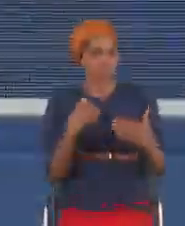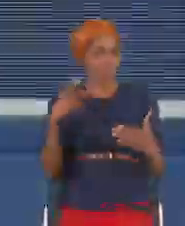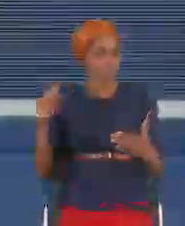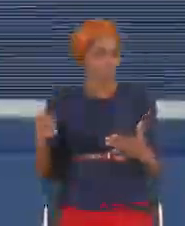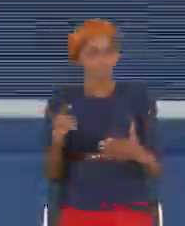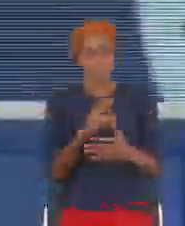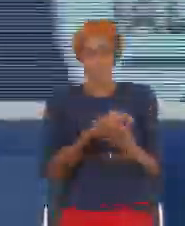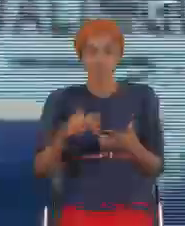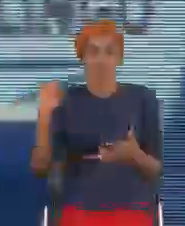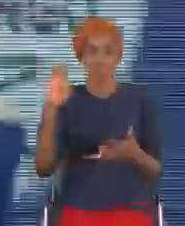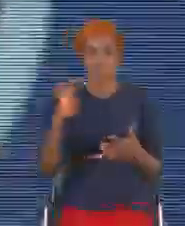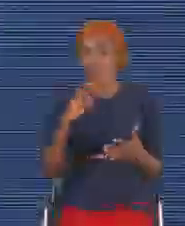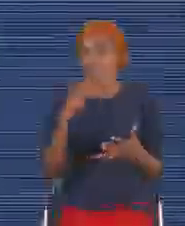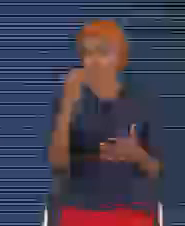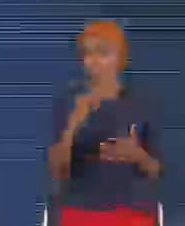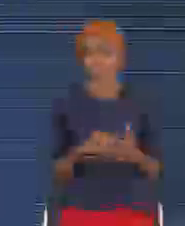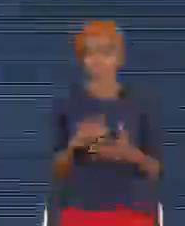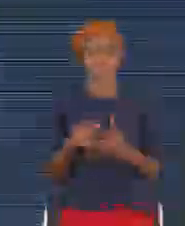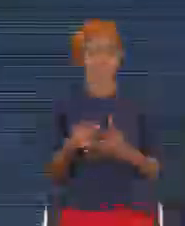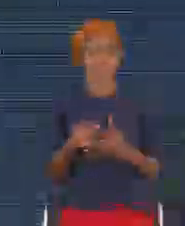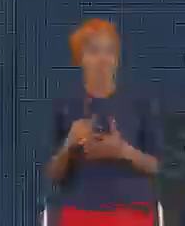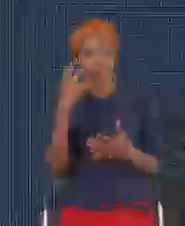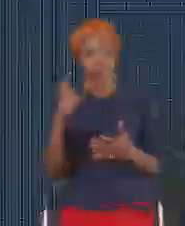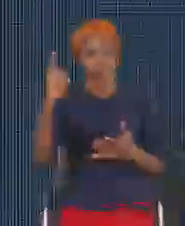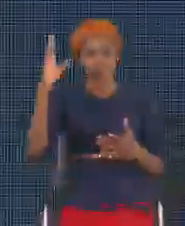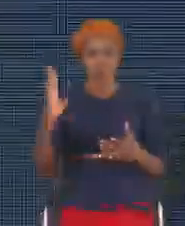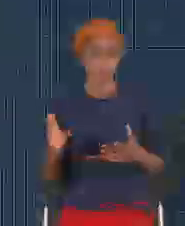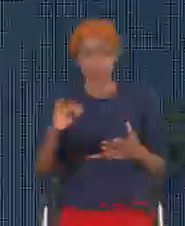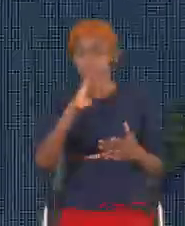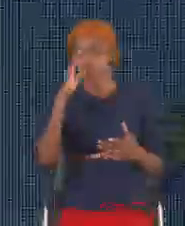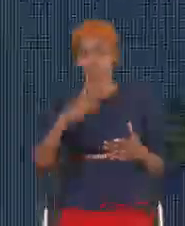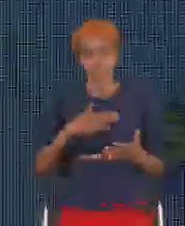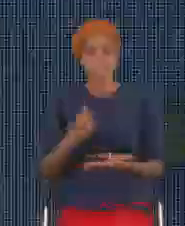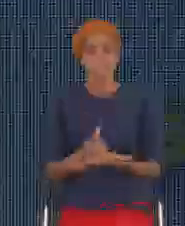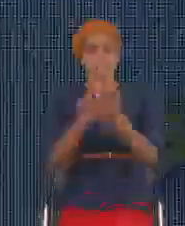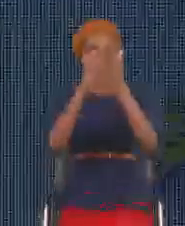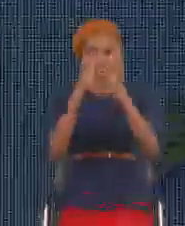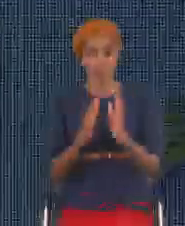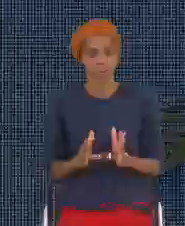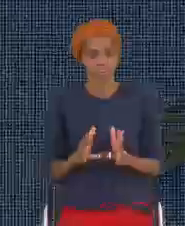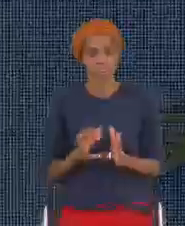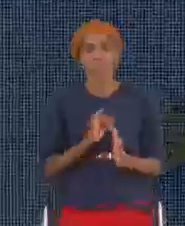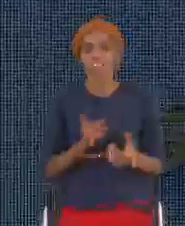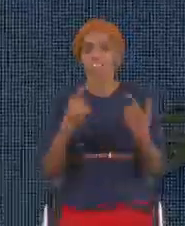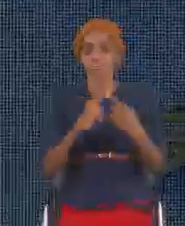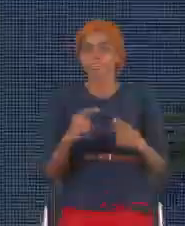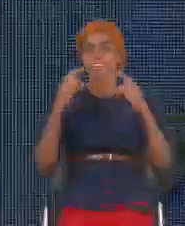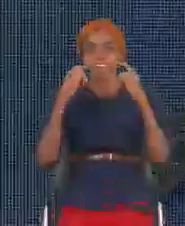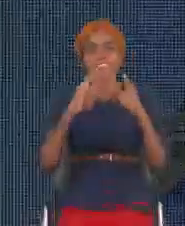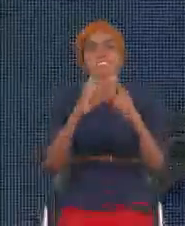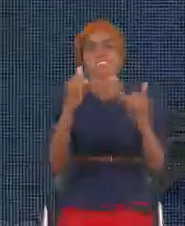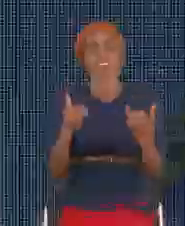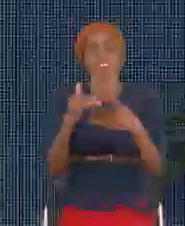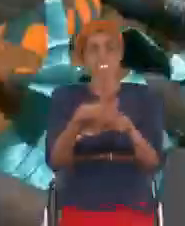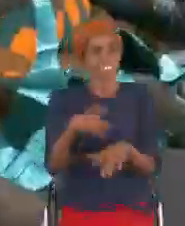it says in verse 4, behold, God is mine helper. I come to announce to you tonight, God